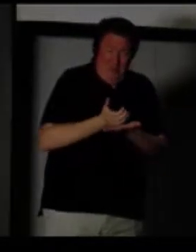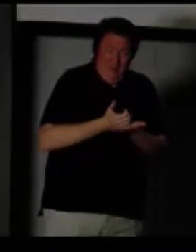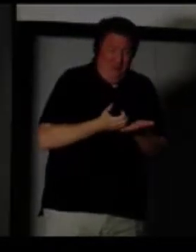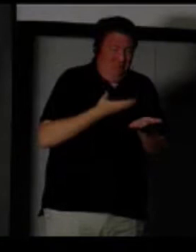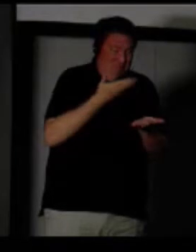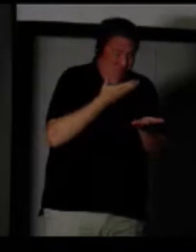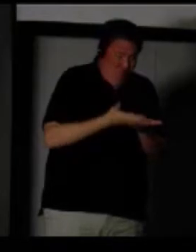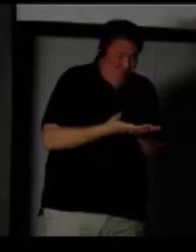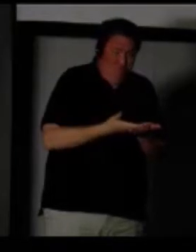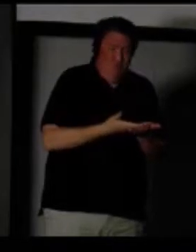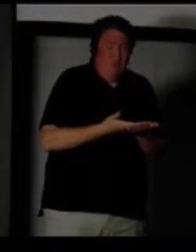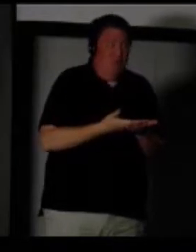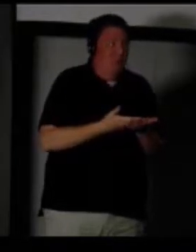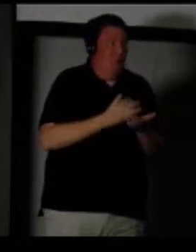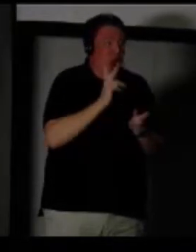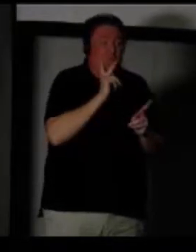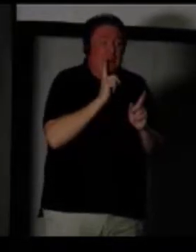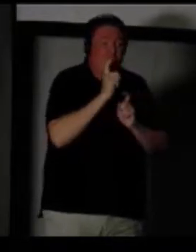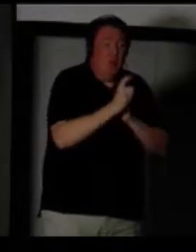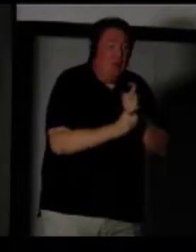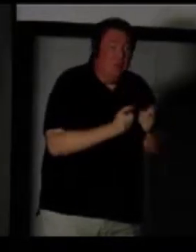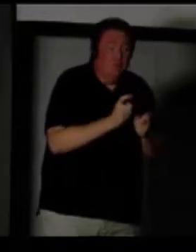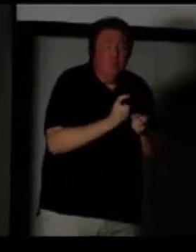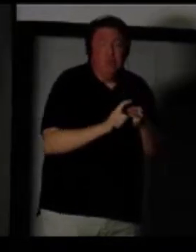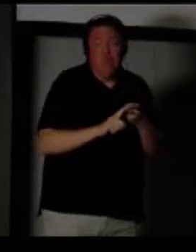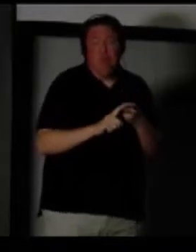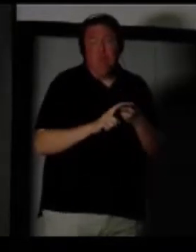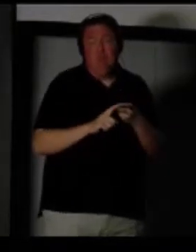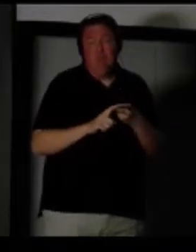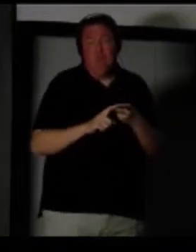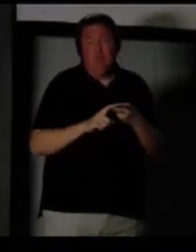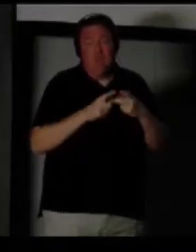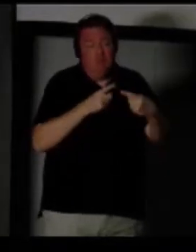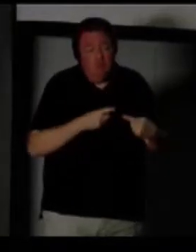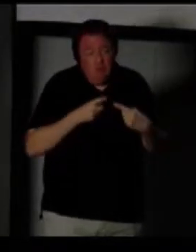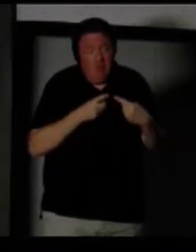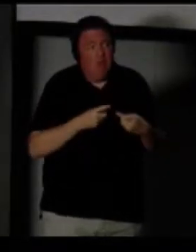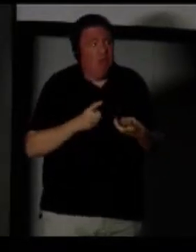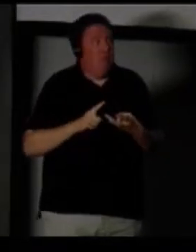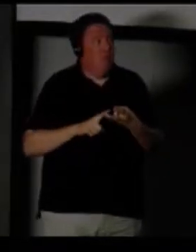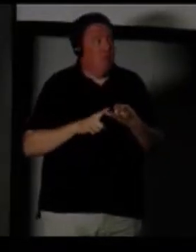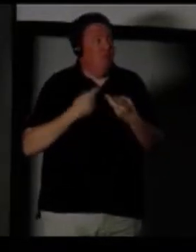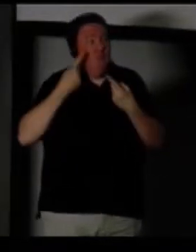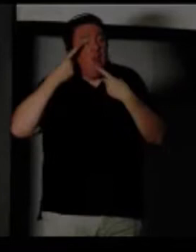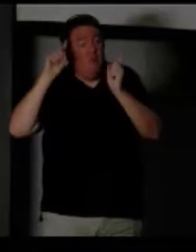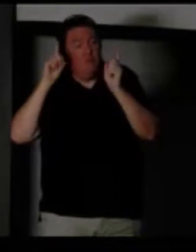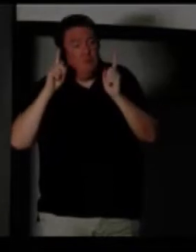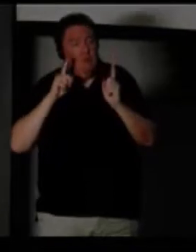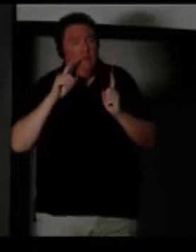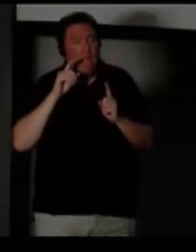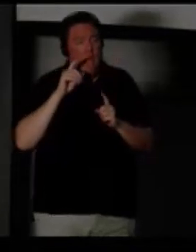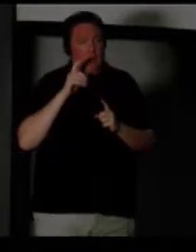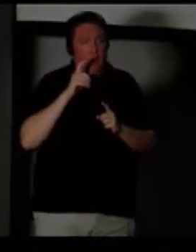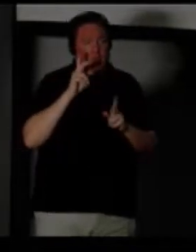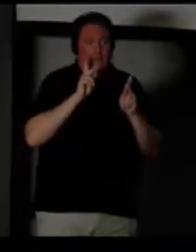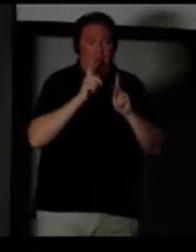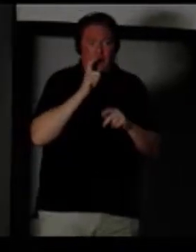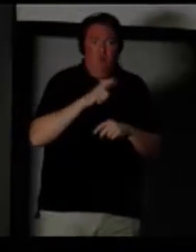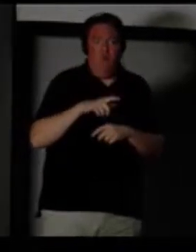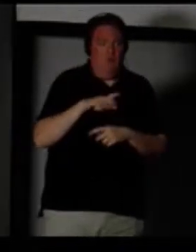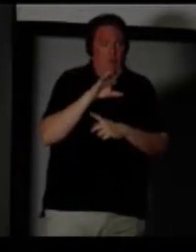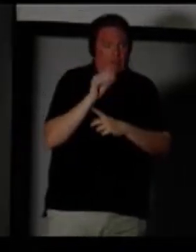contributions, trials, and triumphs of African Americans and about the African American experience. I'd like to